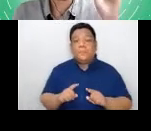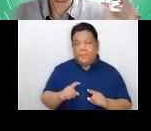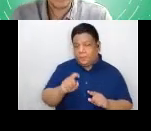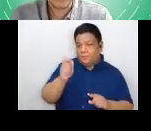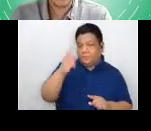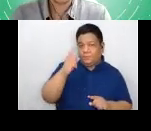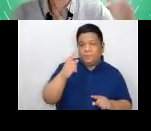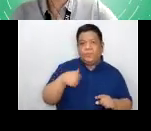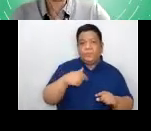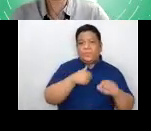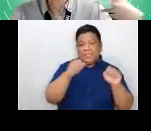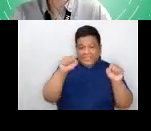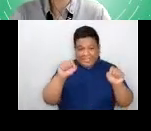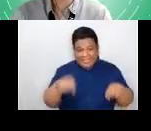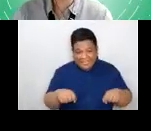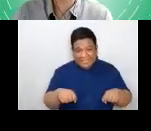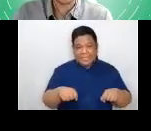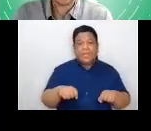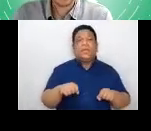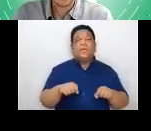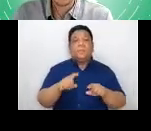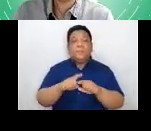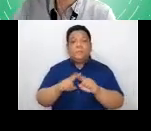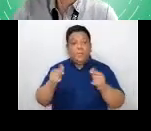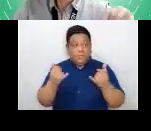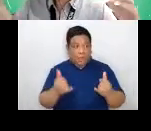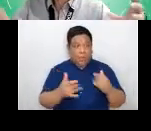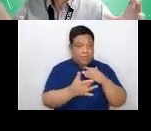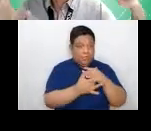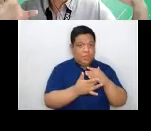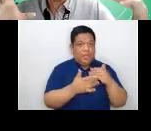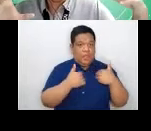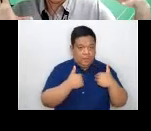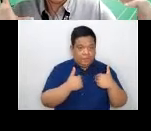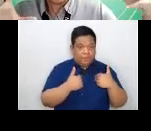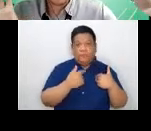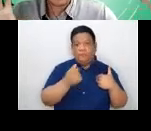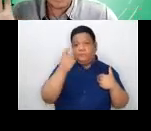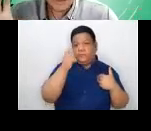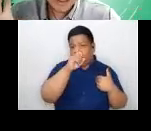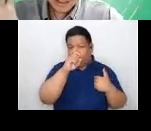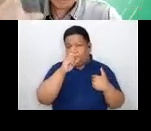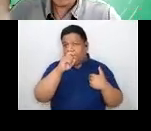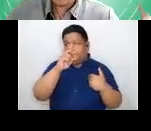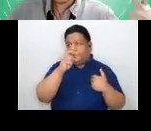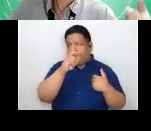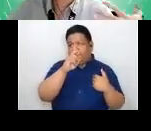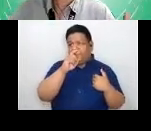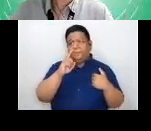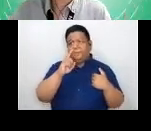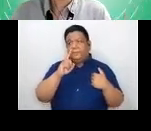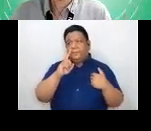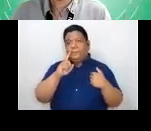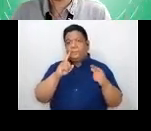You could, because the technology lets you do that. And what happened was this ability to create